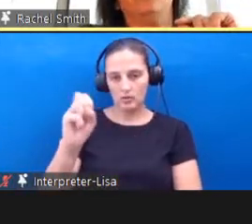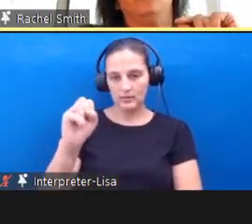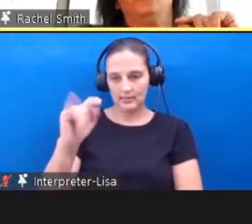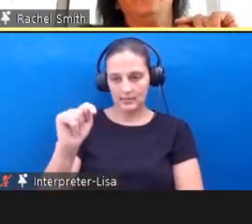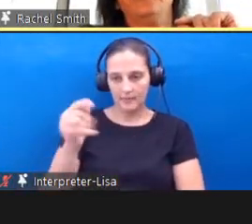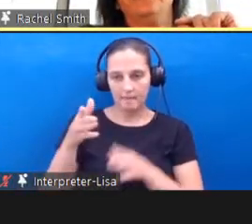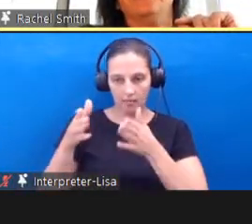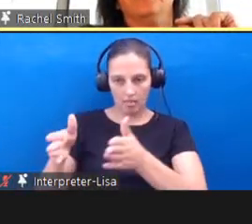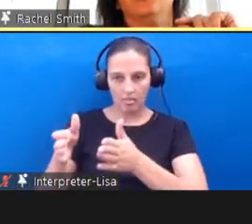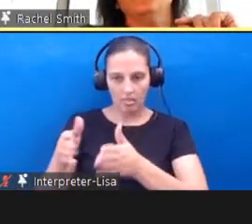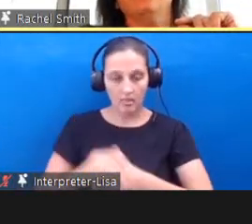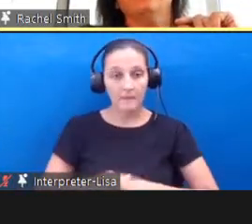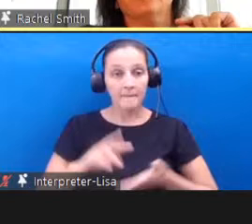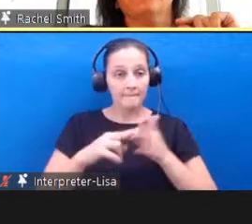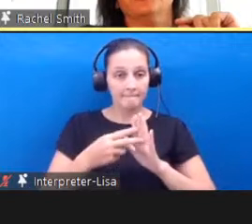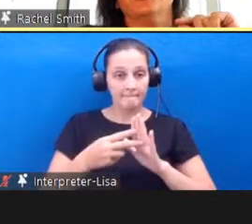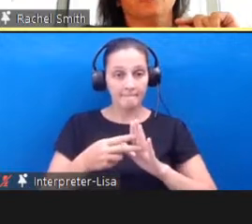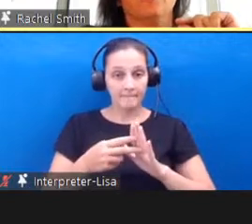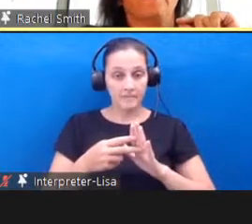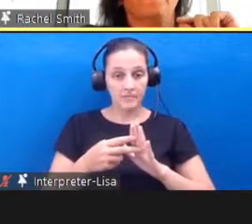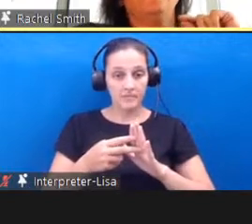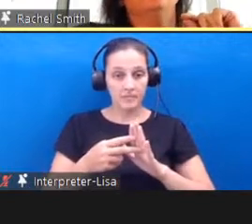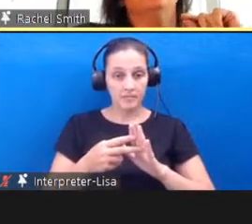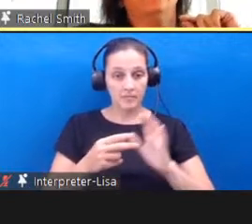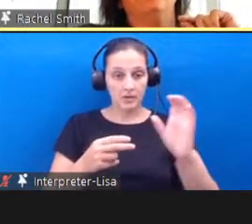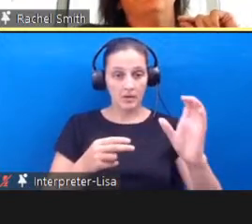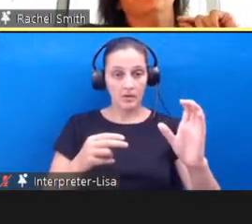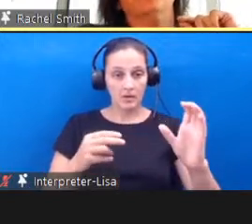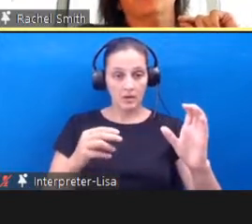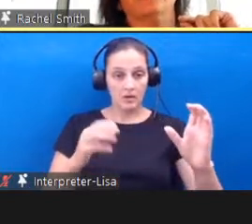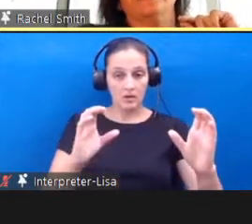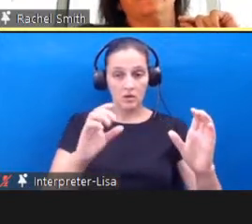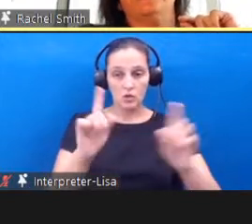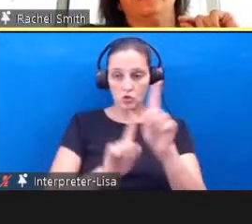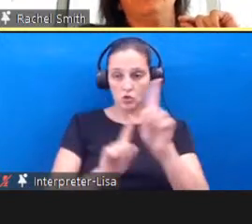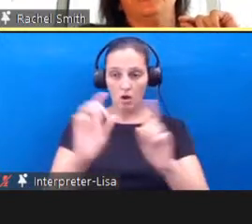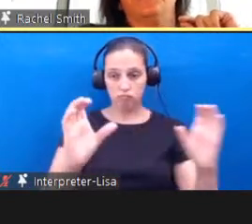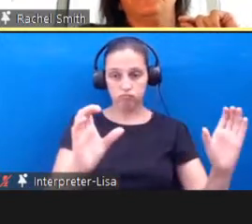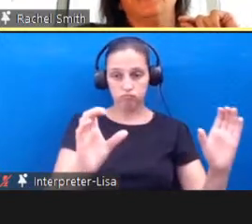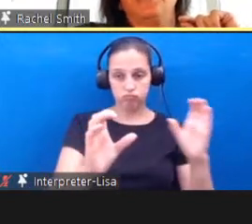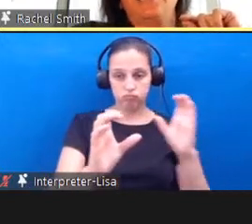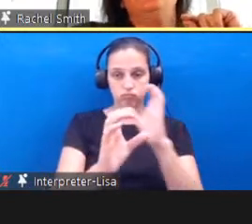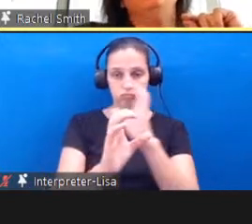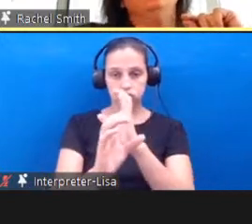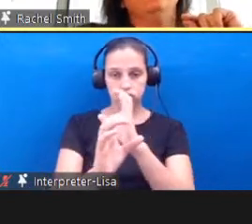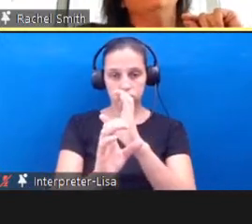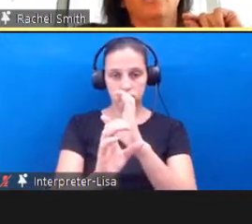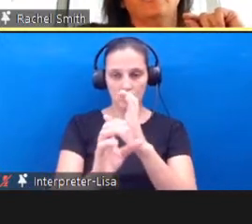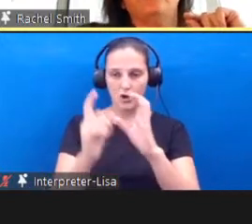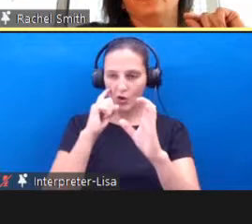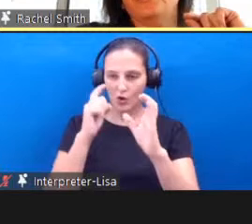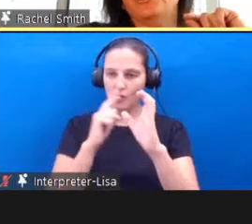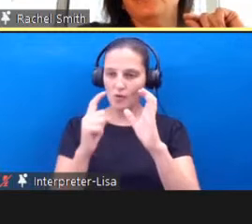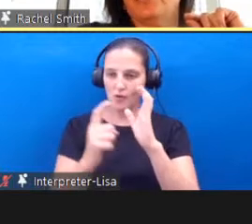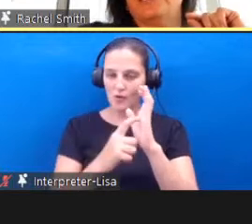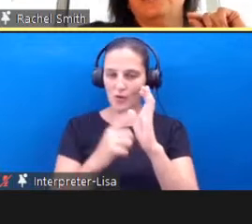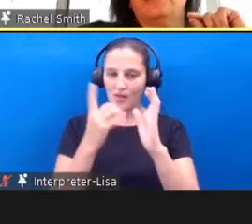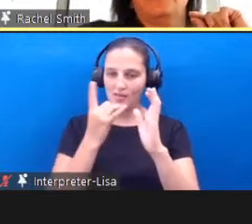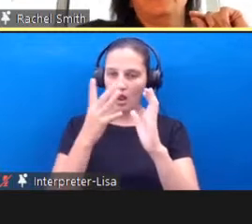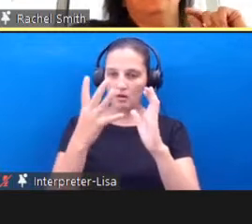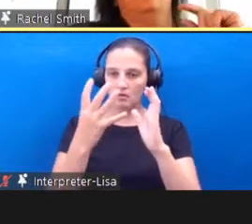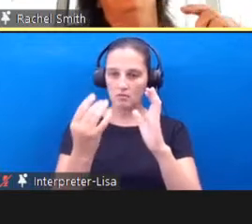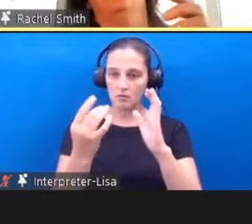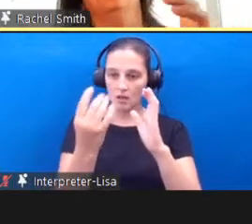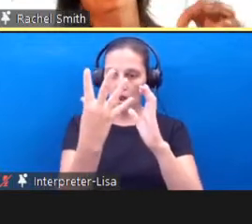planet orbits, goes in front of its star, the light from the star takes a dip here. And you can get a lot of information from this